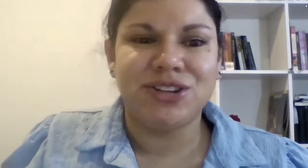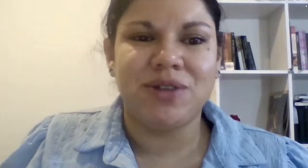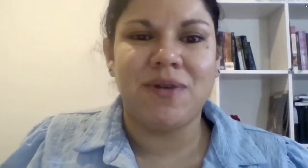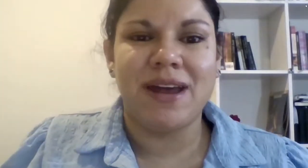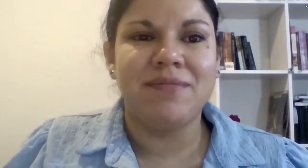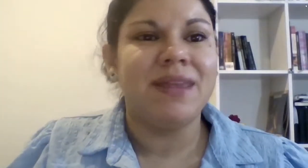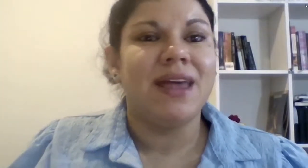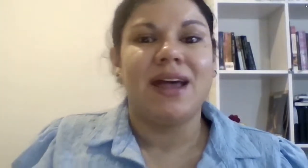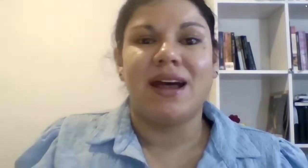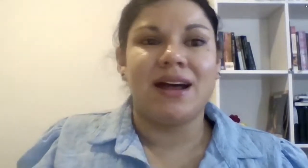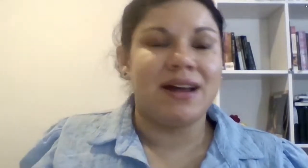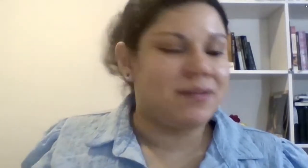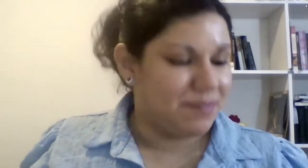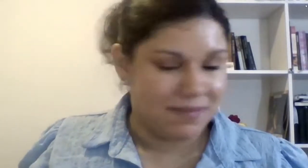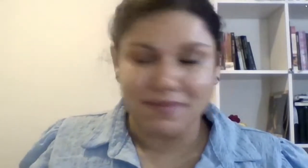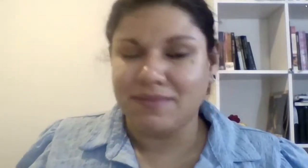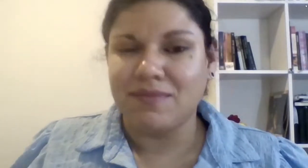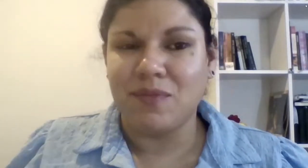Interessante, Graham.